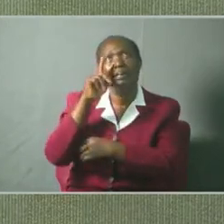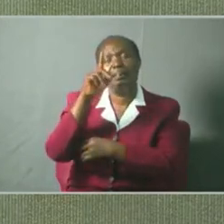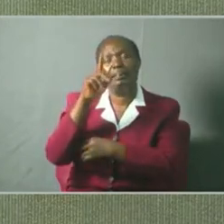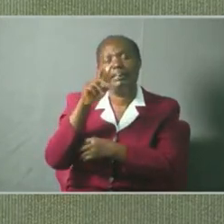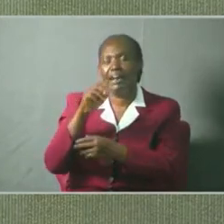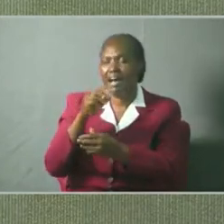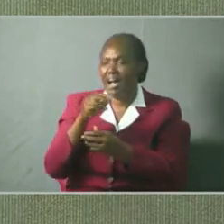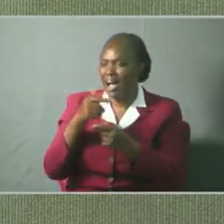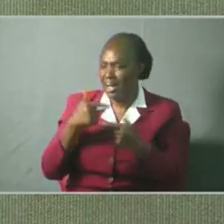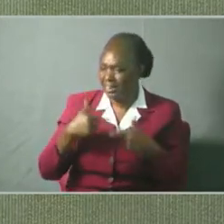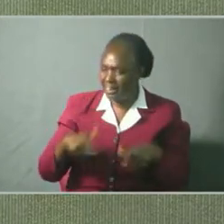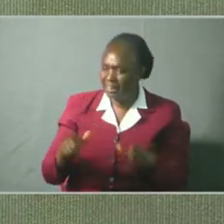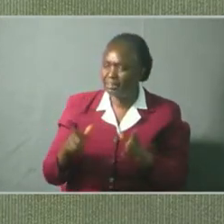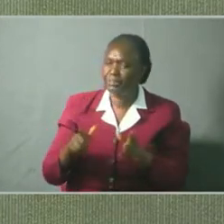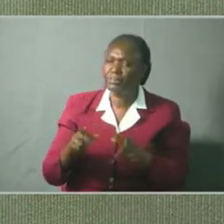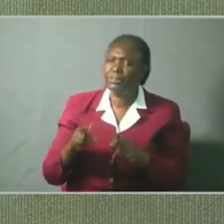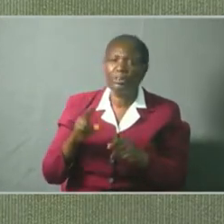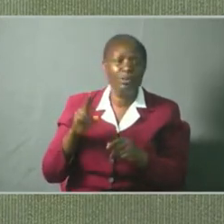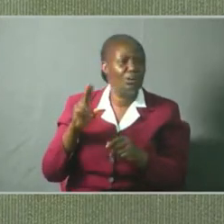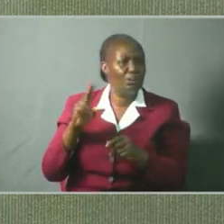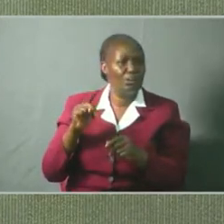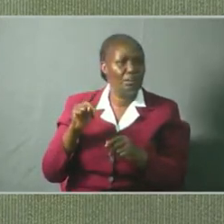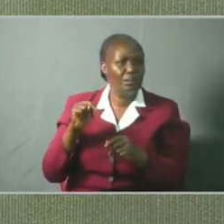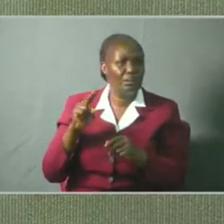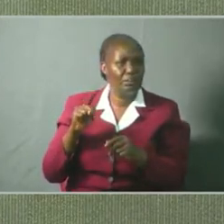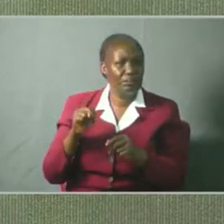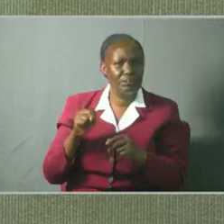anything before he has provided a way out.